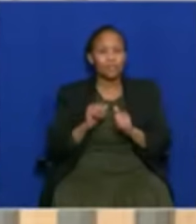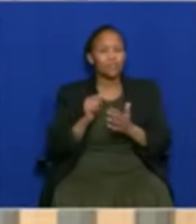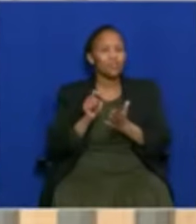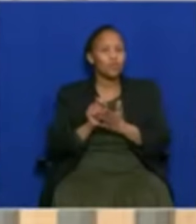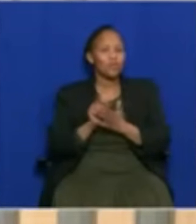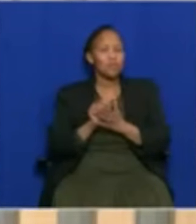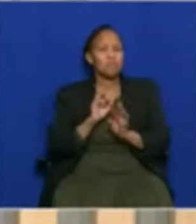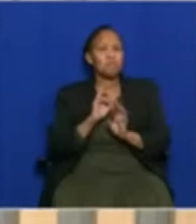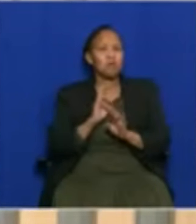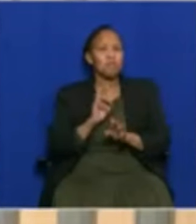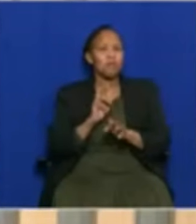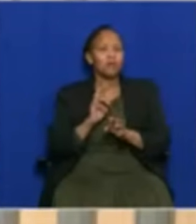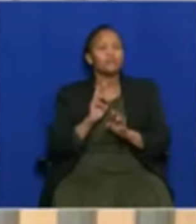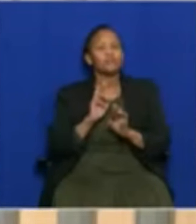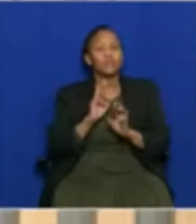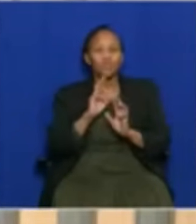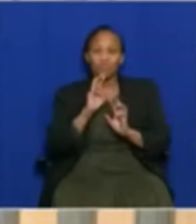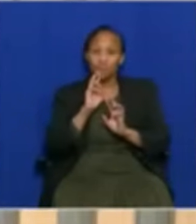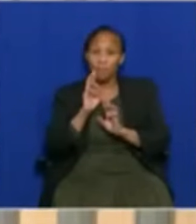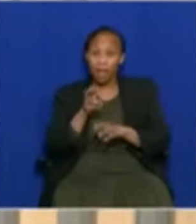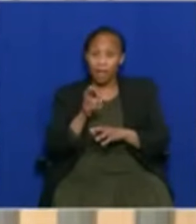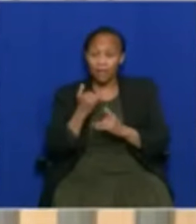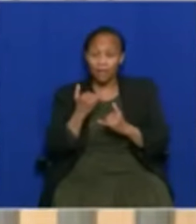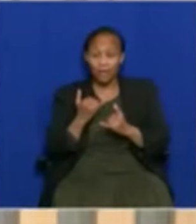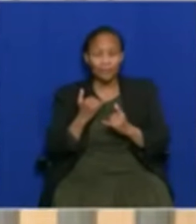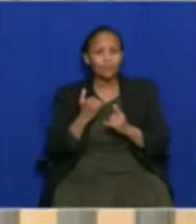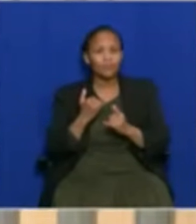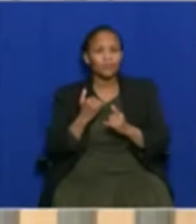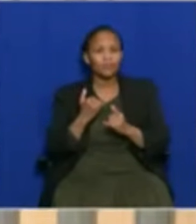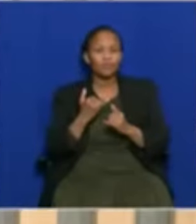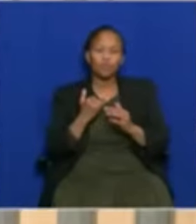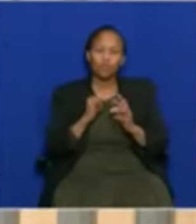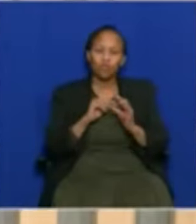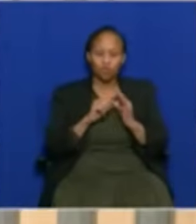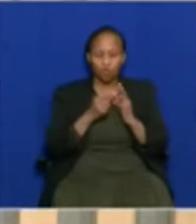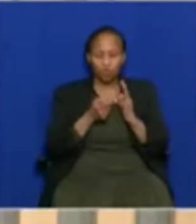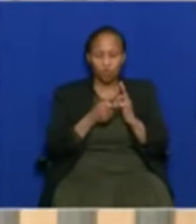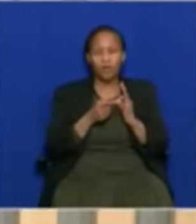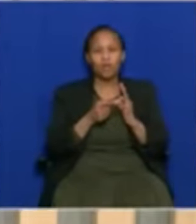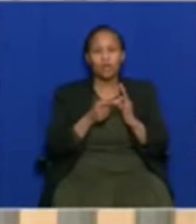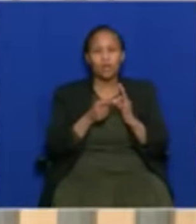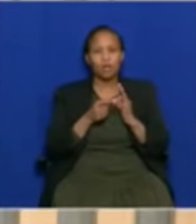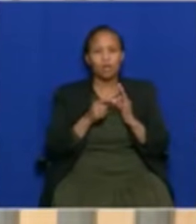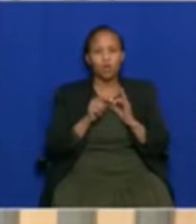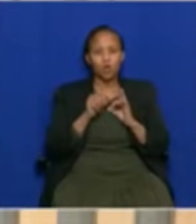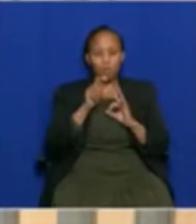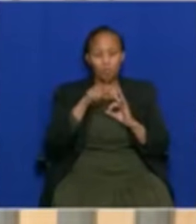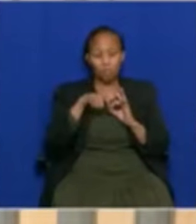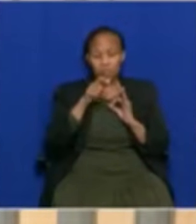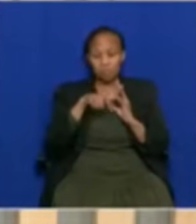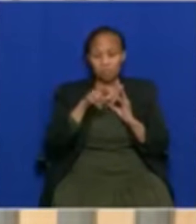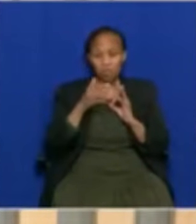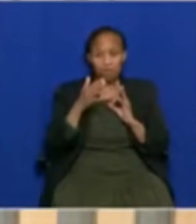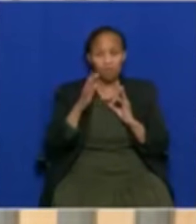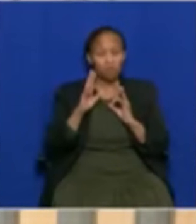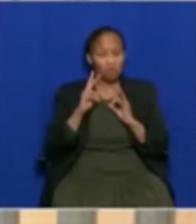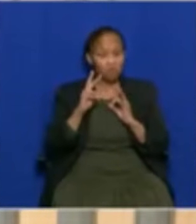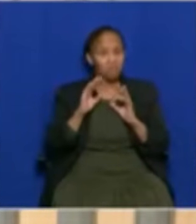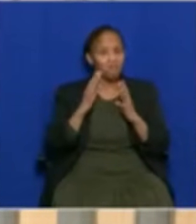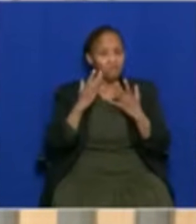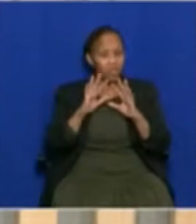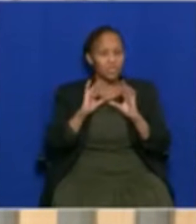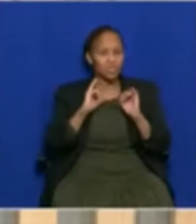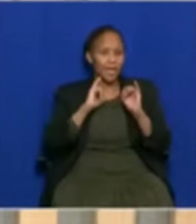respect of the 3 candidates that were finally interviewed and from which